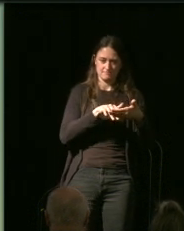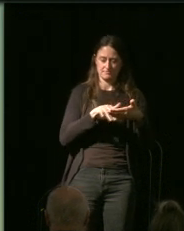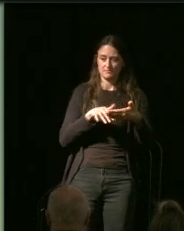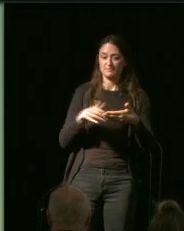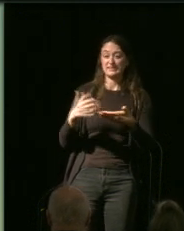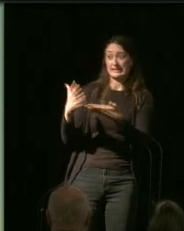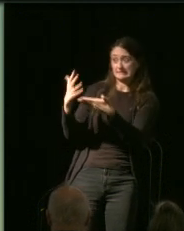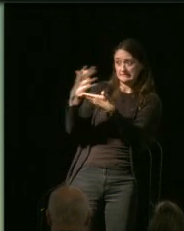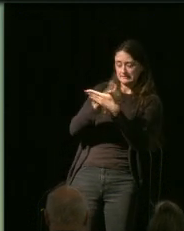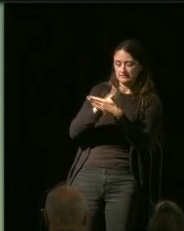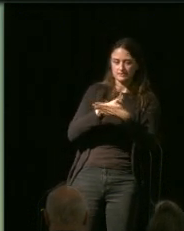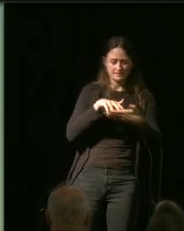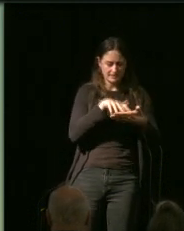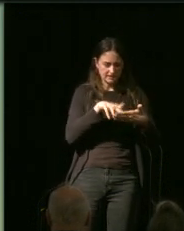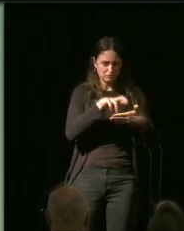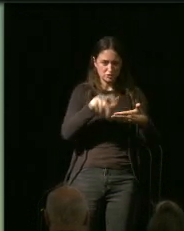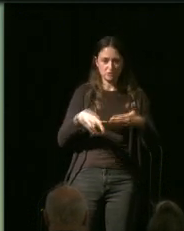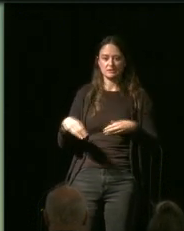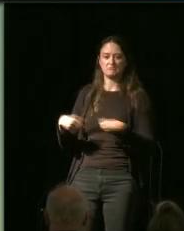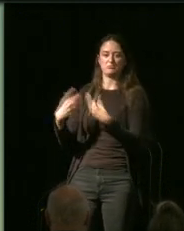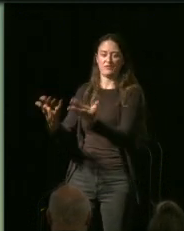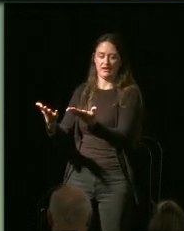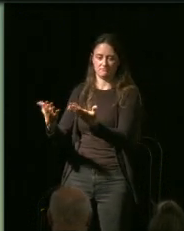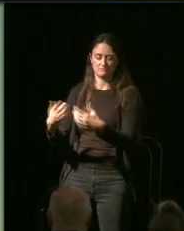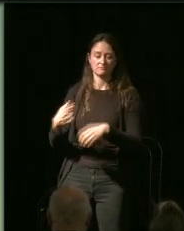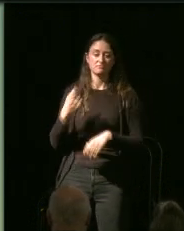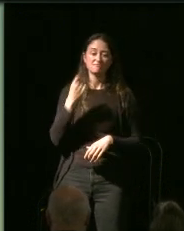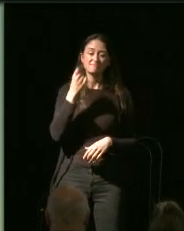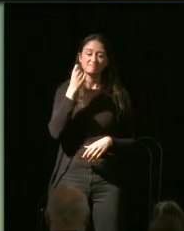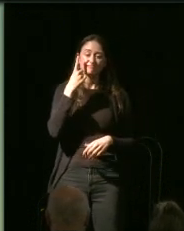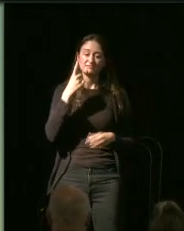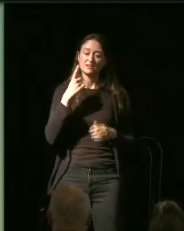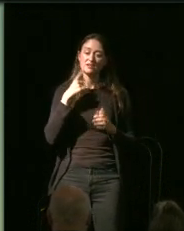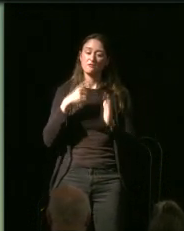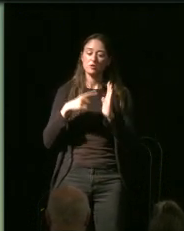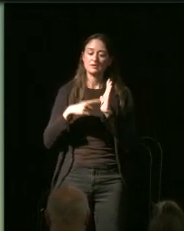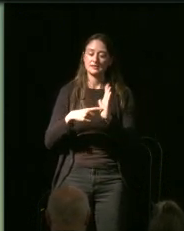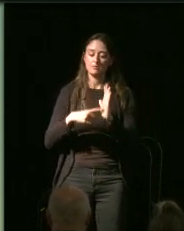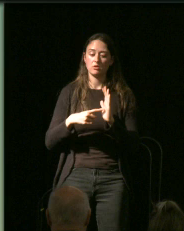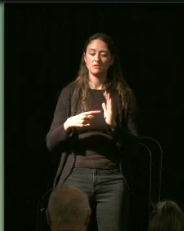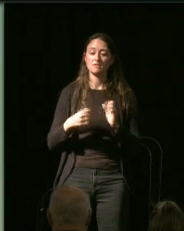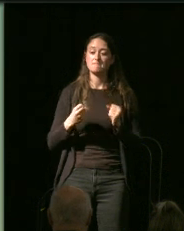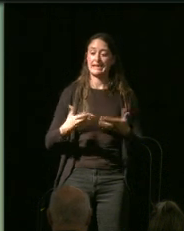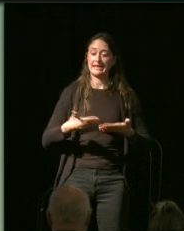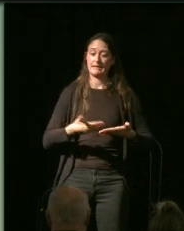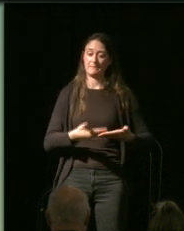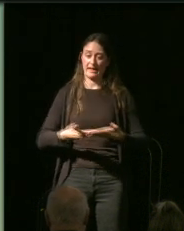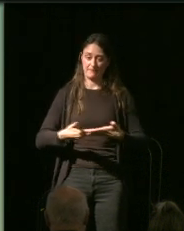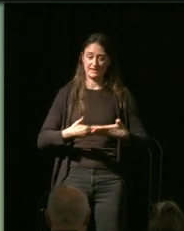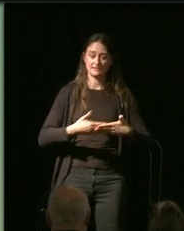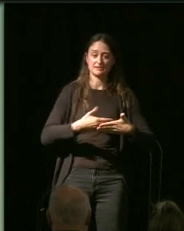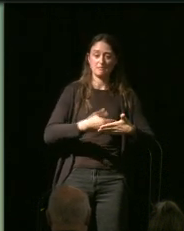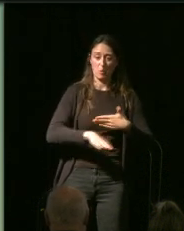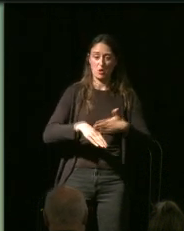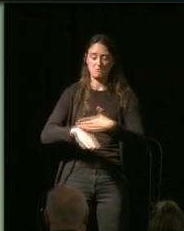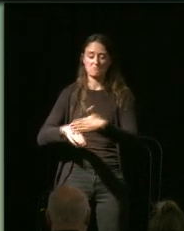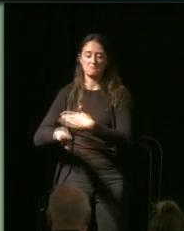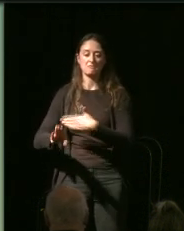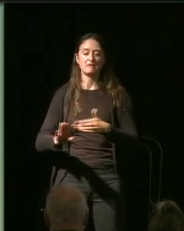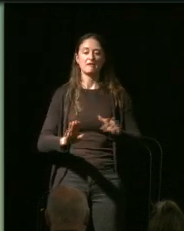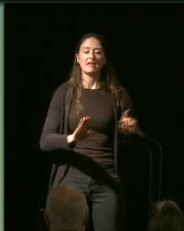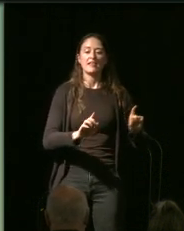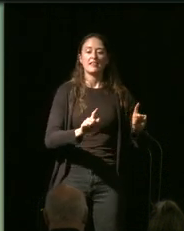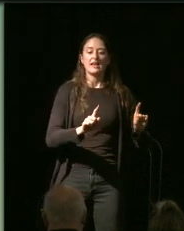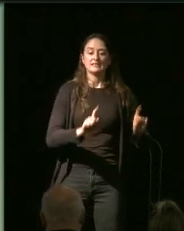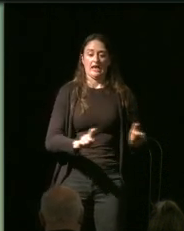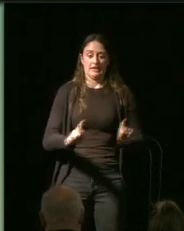broad genetic test of hundreds of genes associated with hearing loss because they don't necessarily know that they have Usher syndrome yet, so they